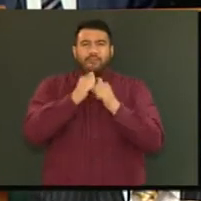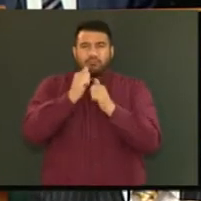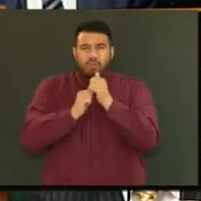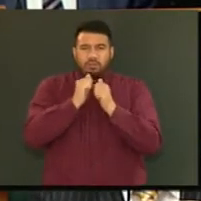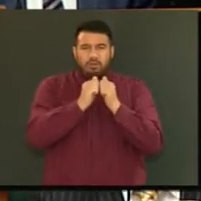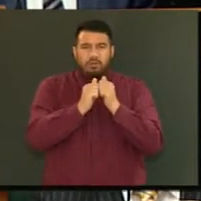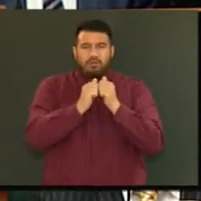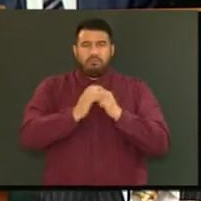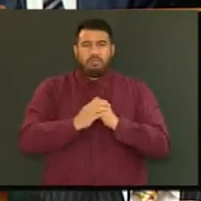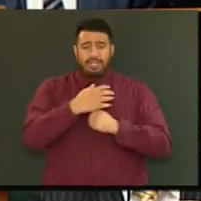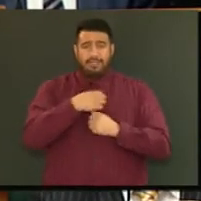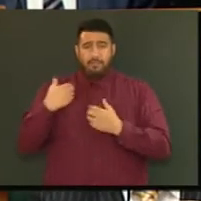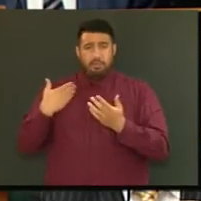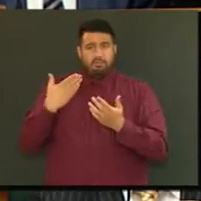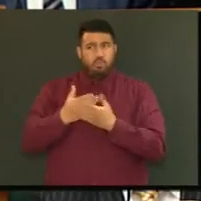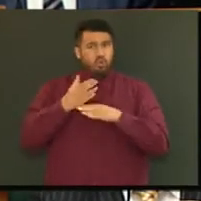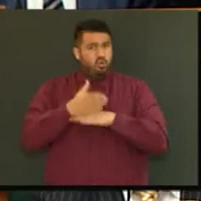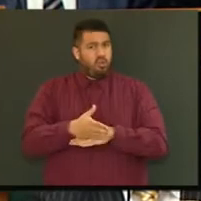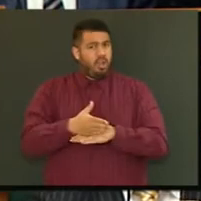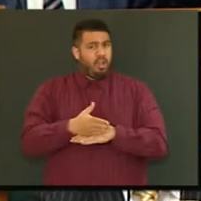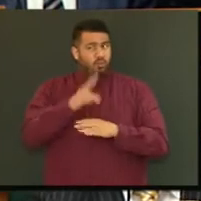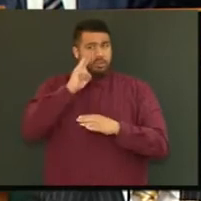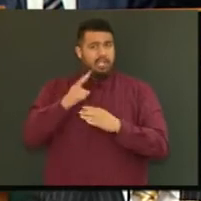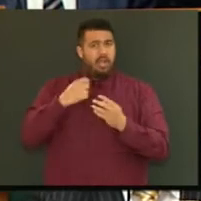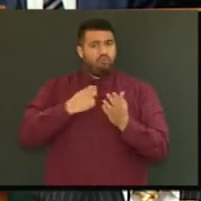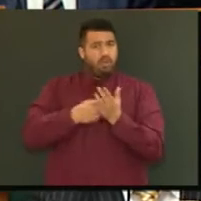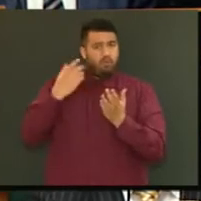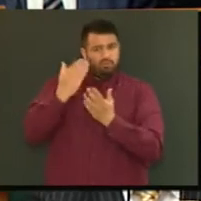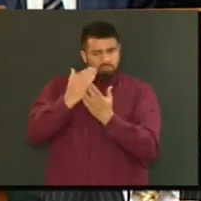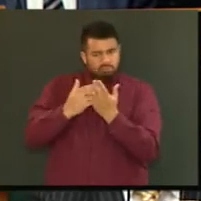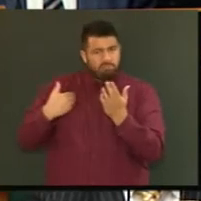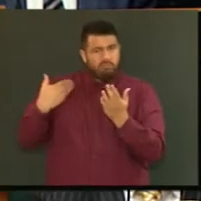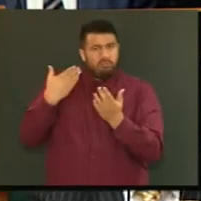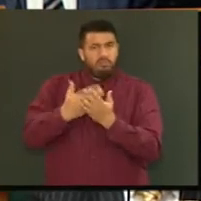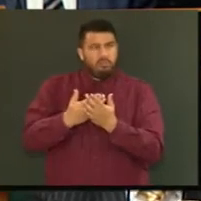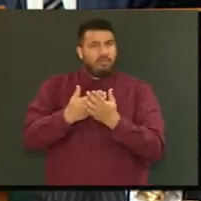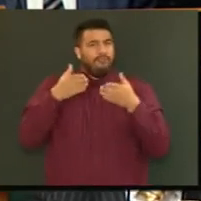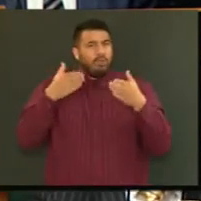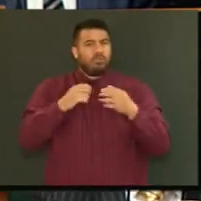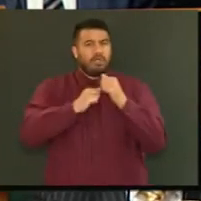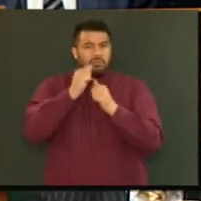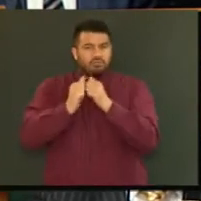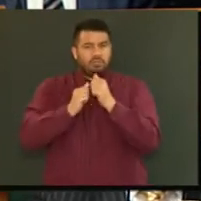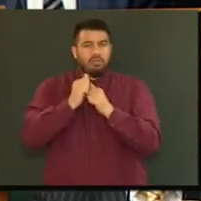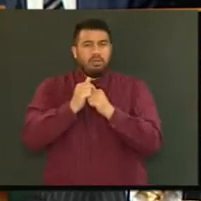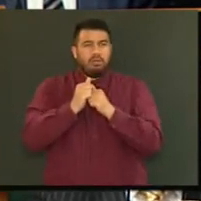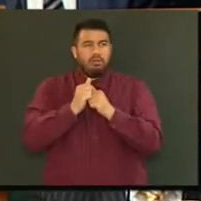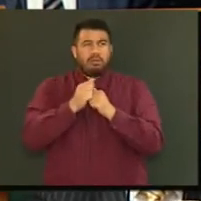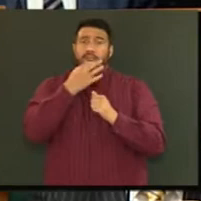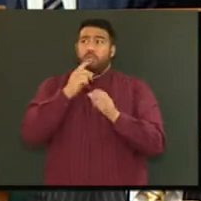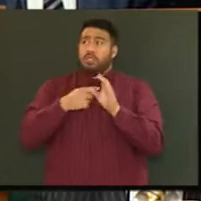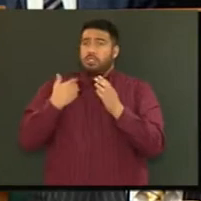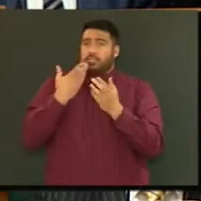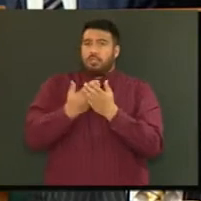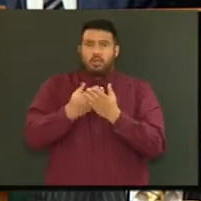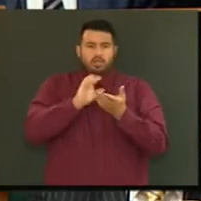a strong track record as New Zealand's infrastructure government. Over the last several years, we have grown